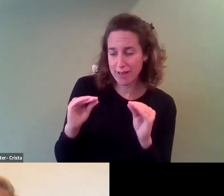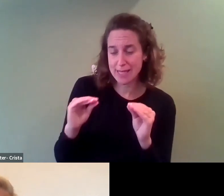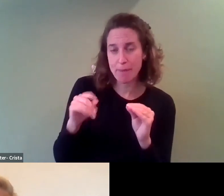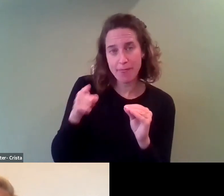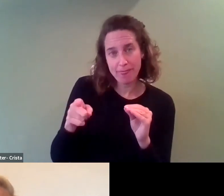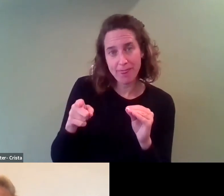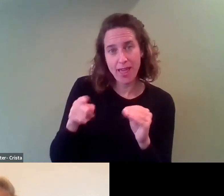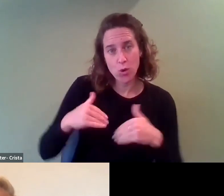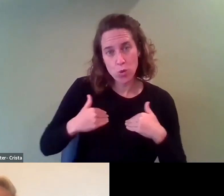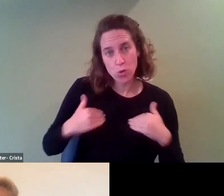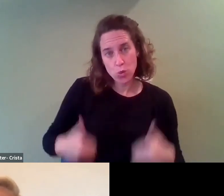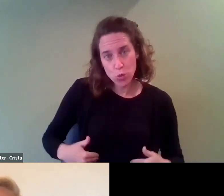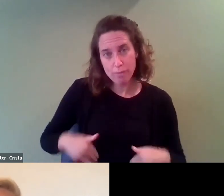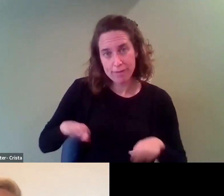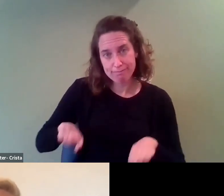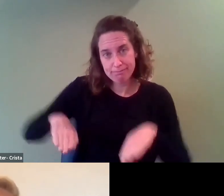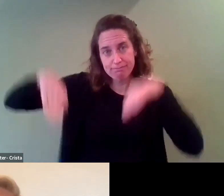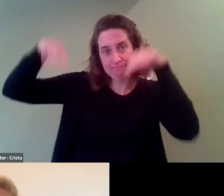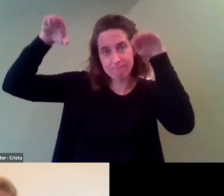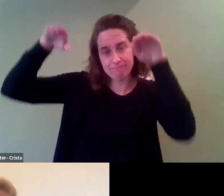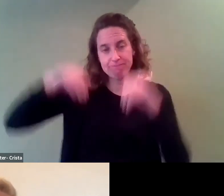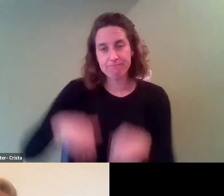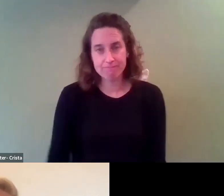has to take place in the digital space as well.